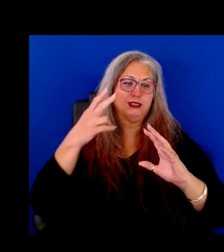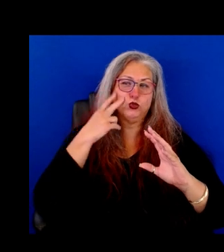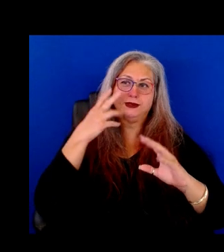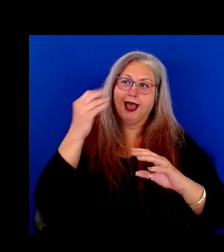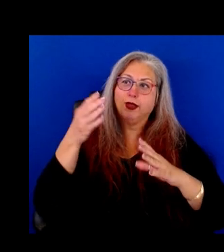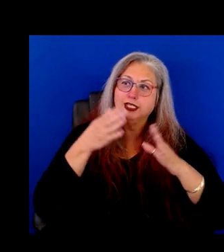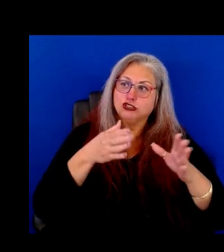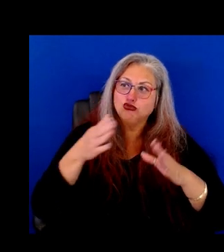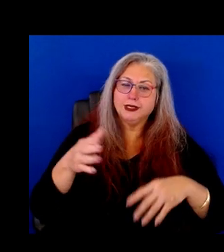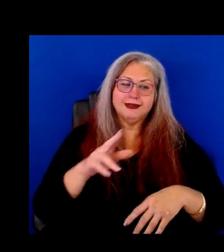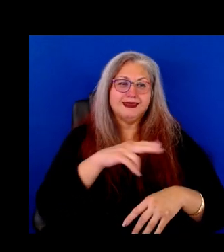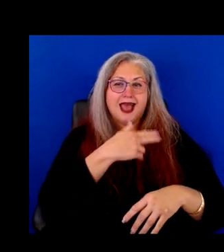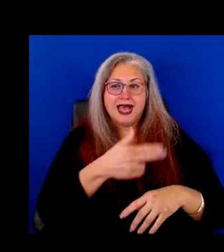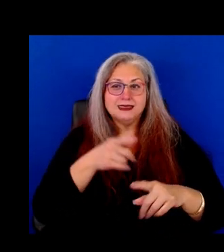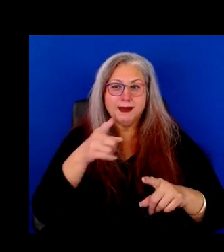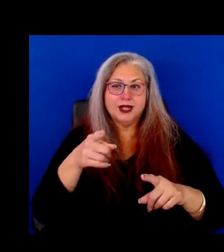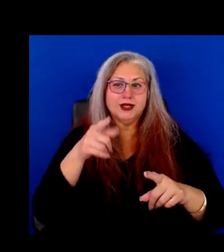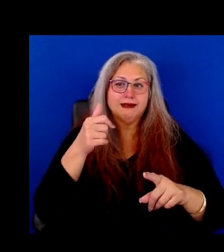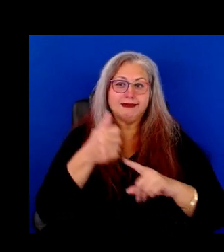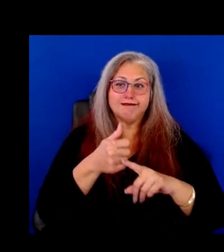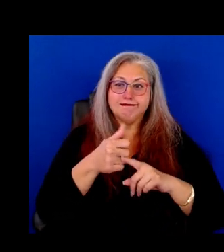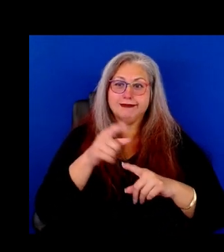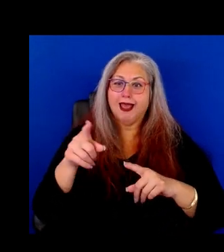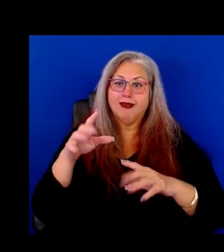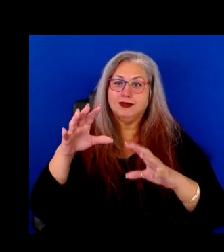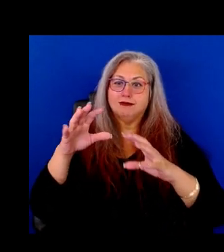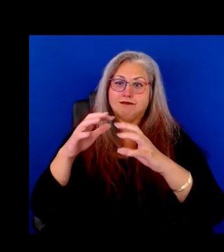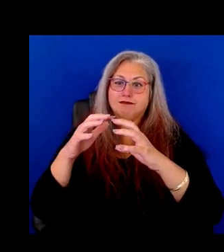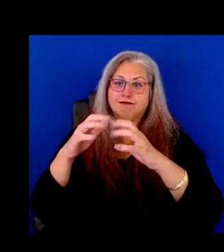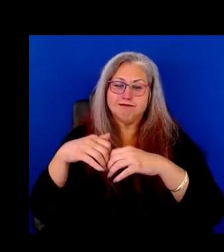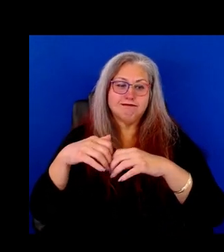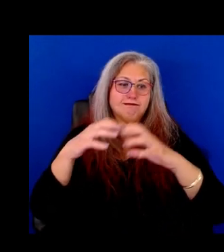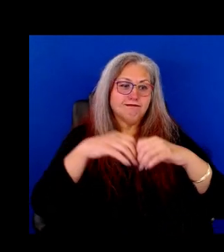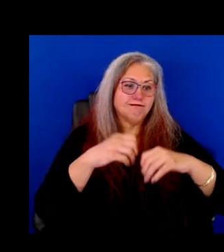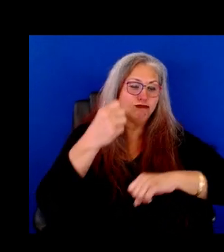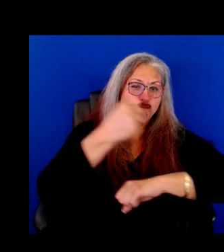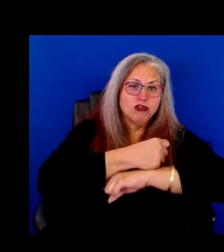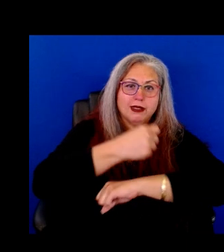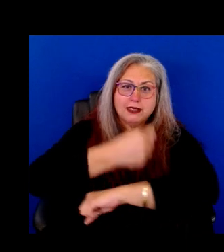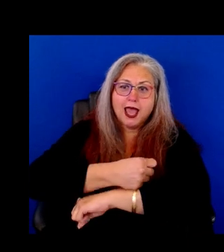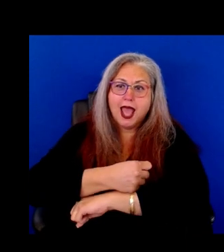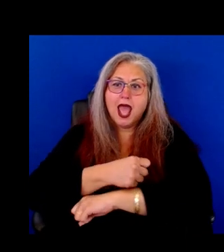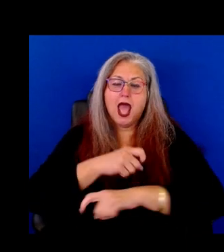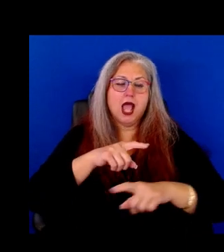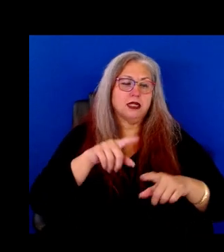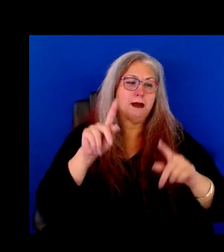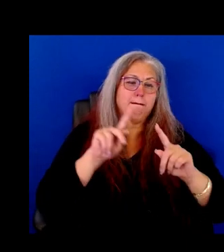street, the hospitals that were slowly shutting down, being